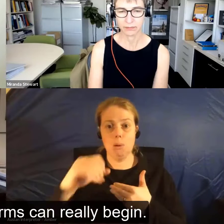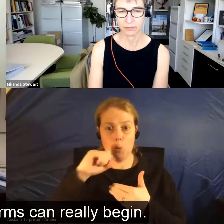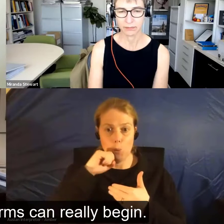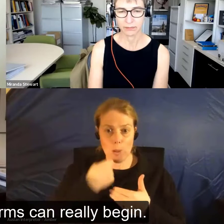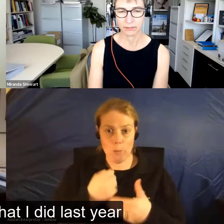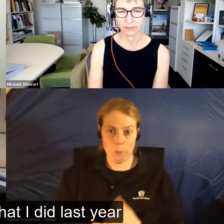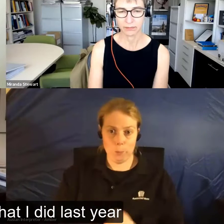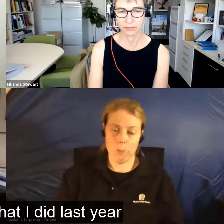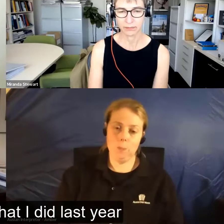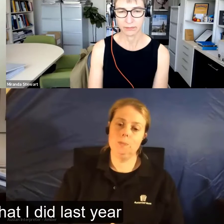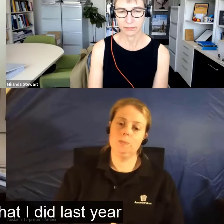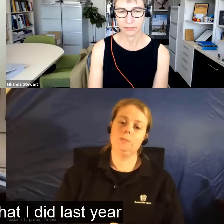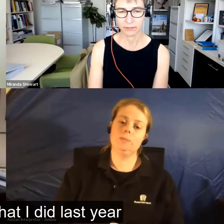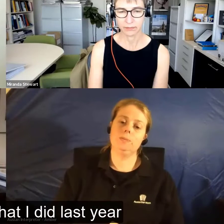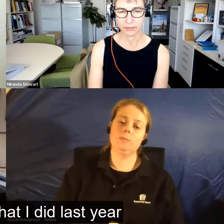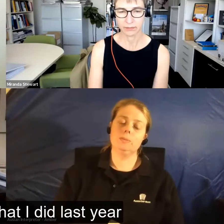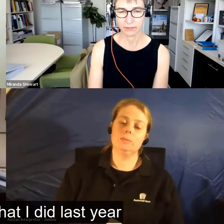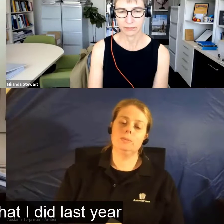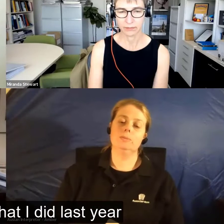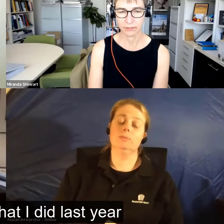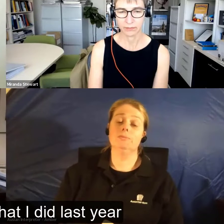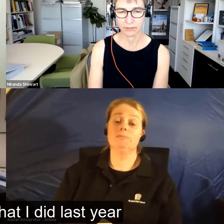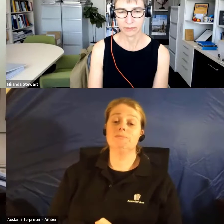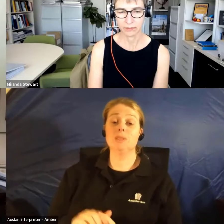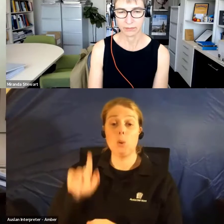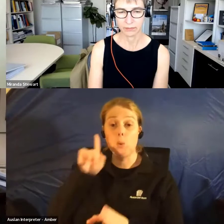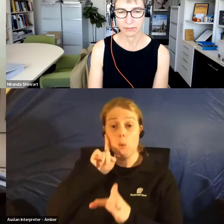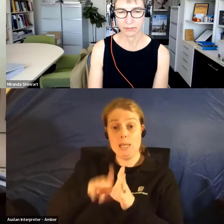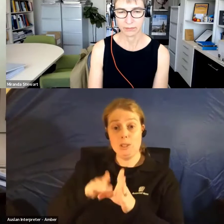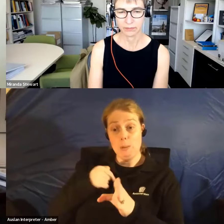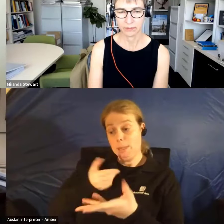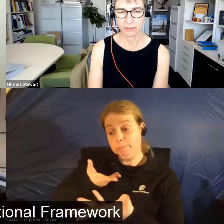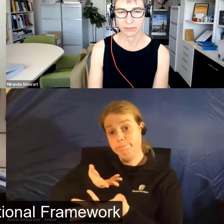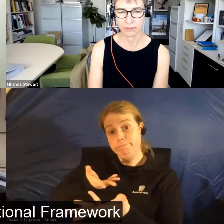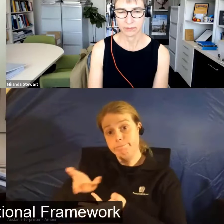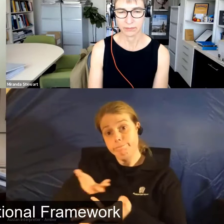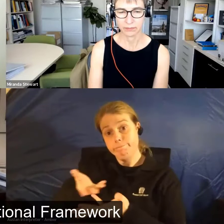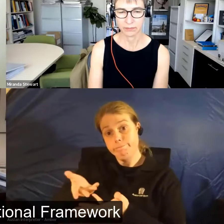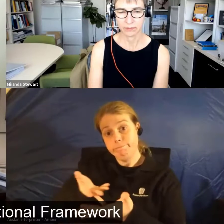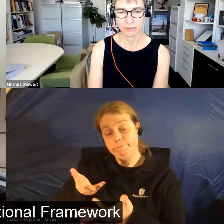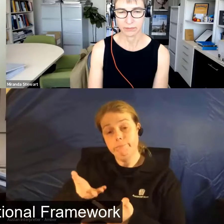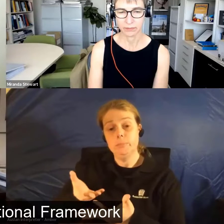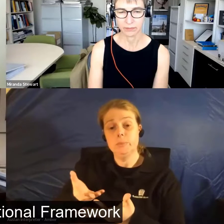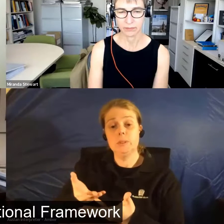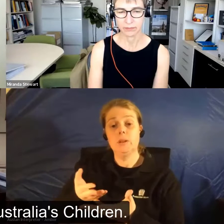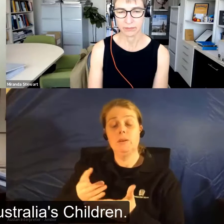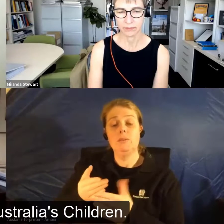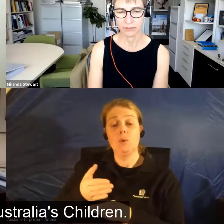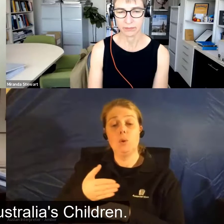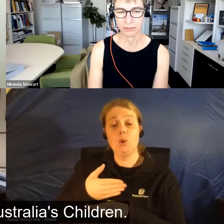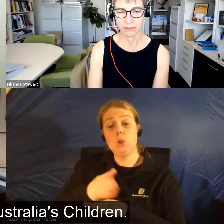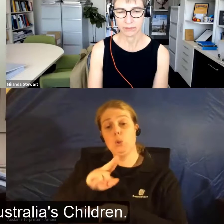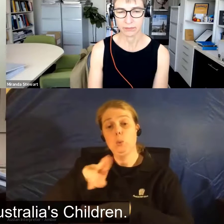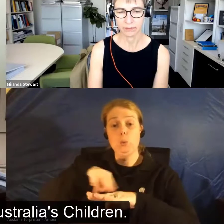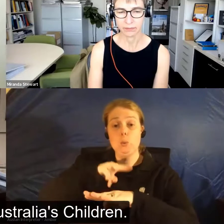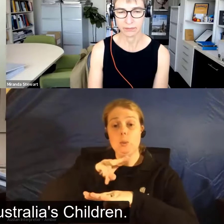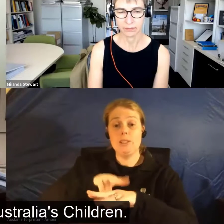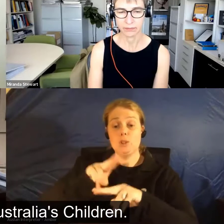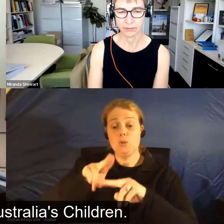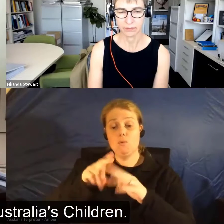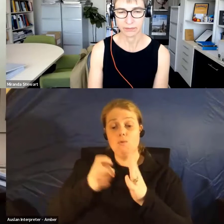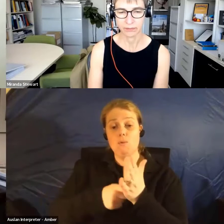begin. Consultations that I did last year for the new National Framework for Protecting